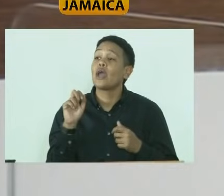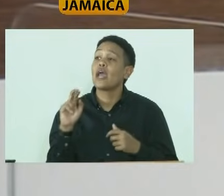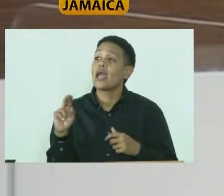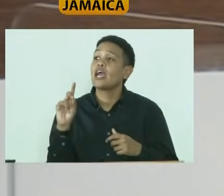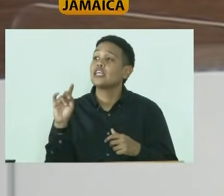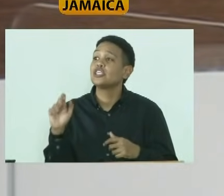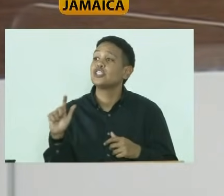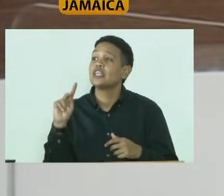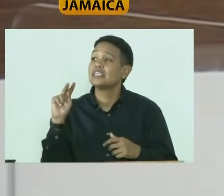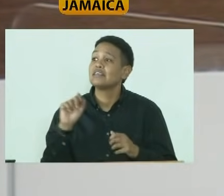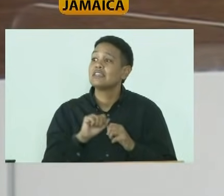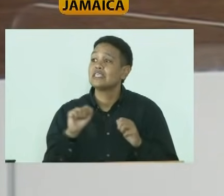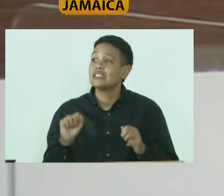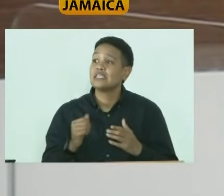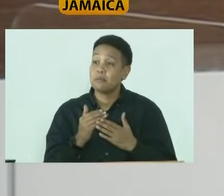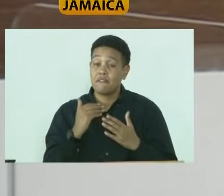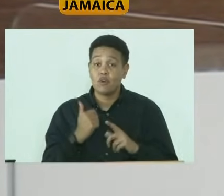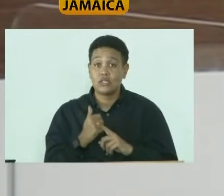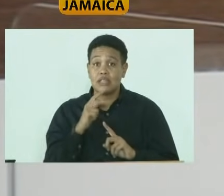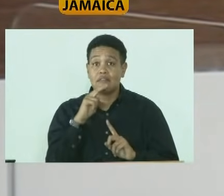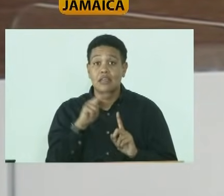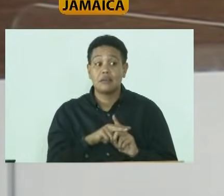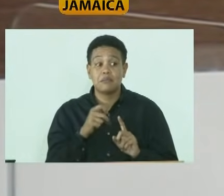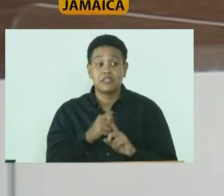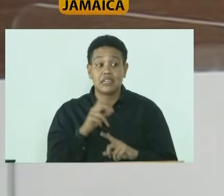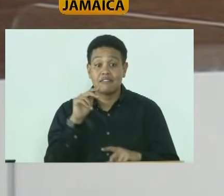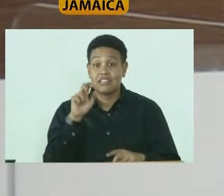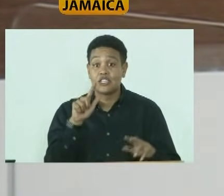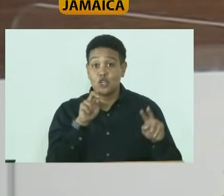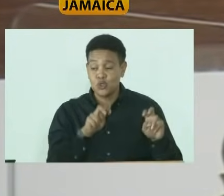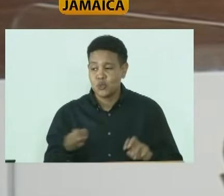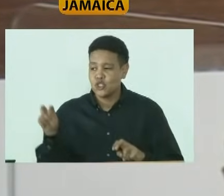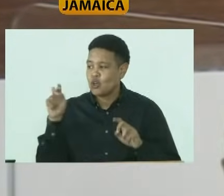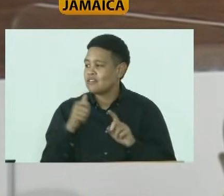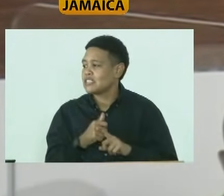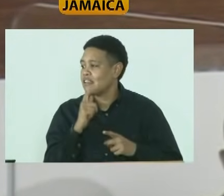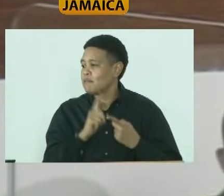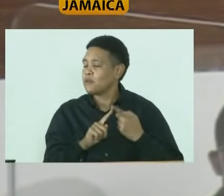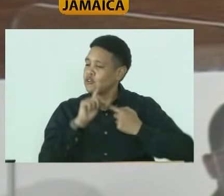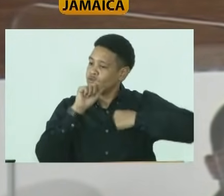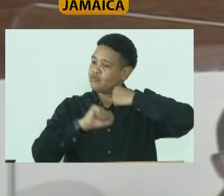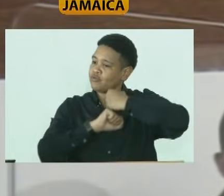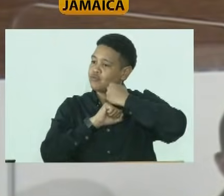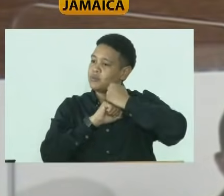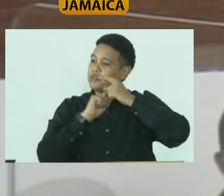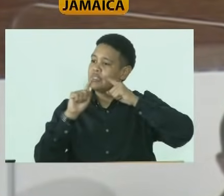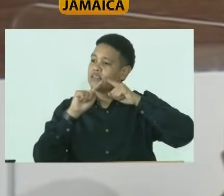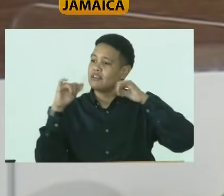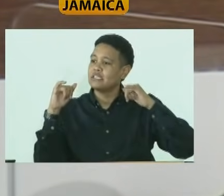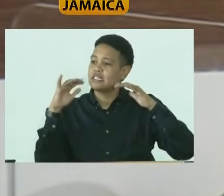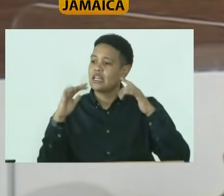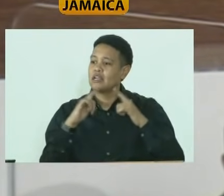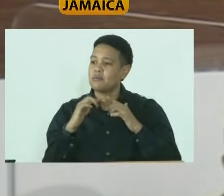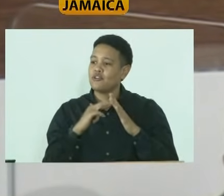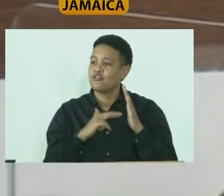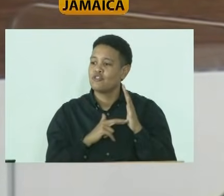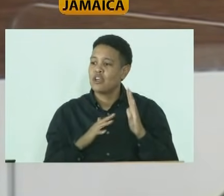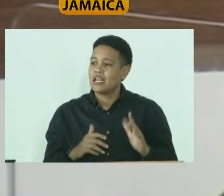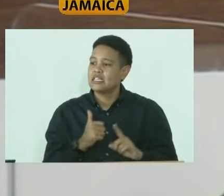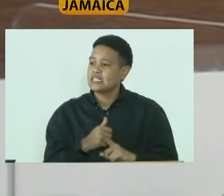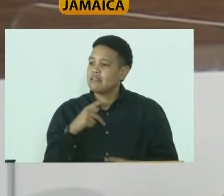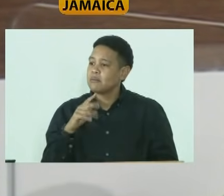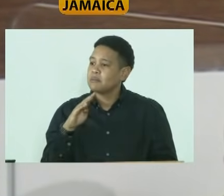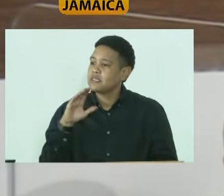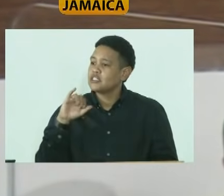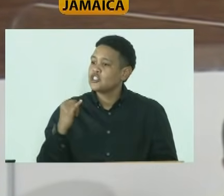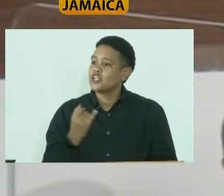system before the full implementation of the digital switchover and supporting standards and regulations, the PBCJ